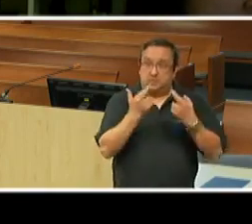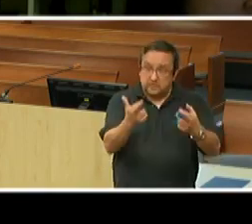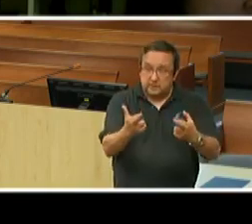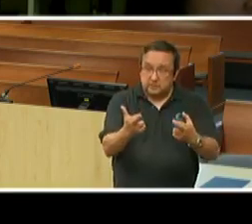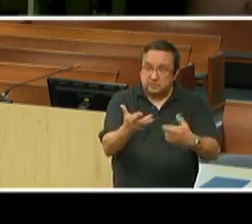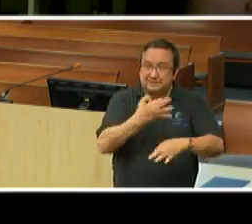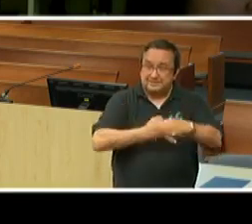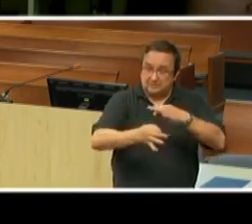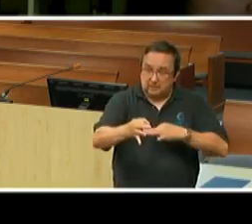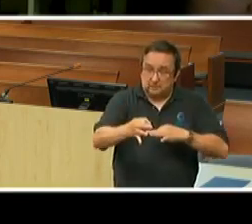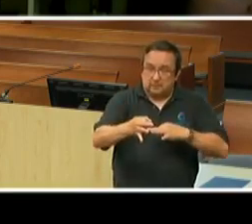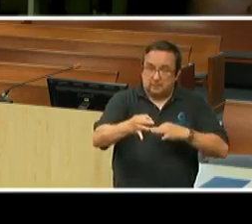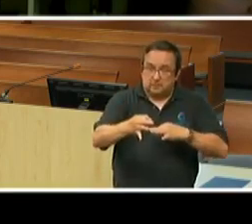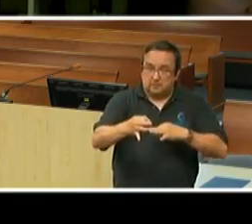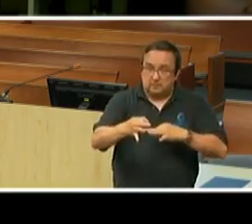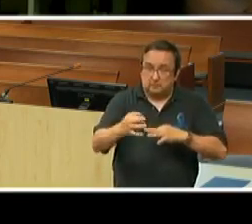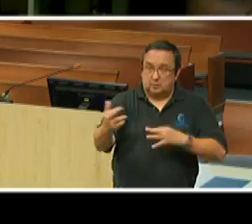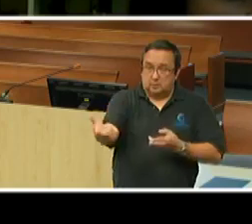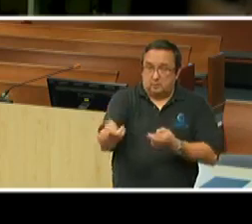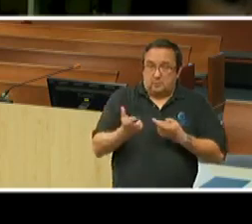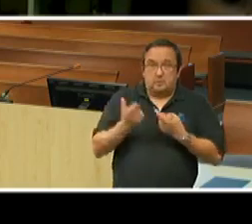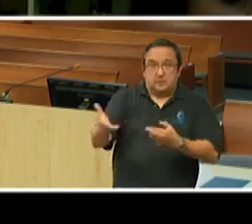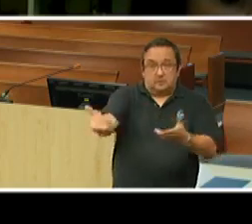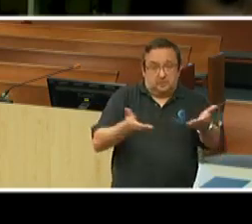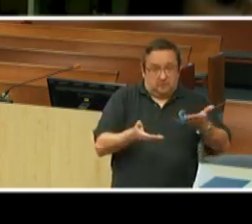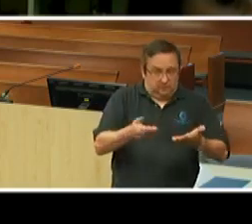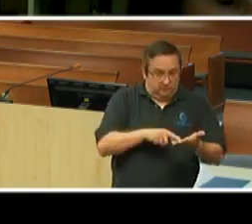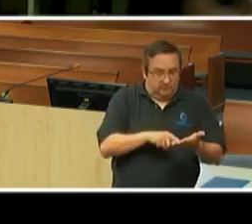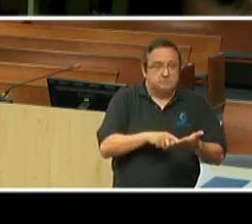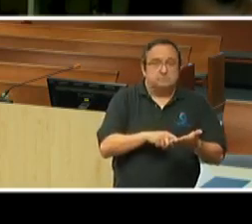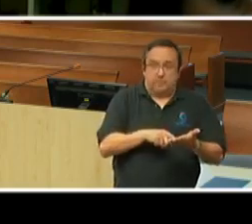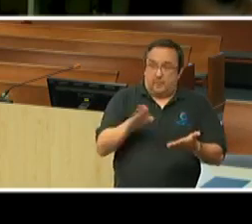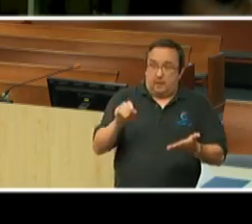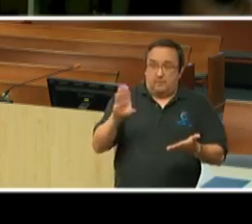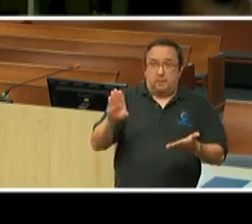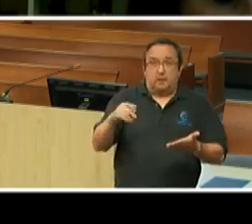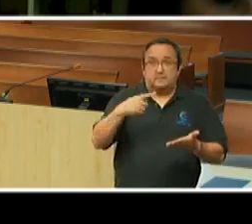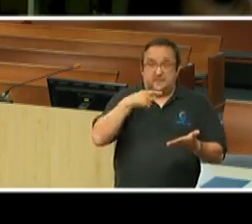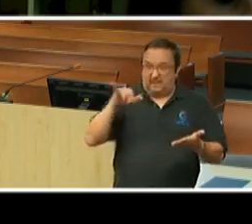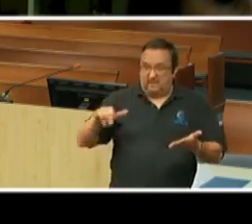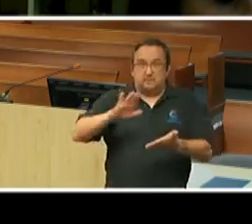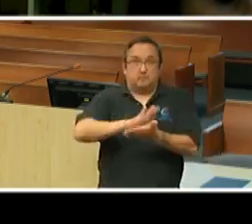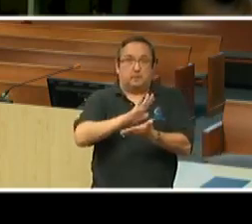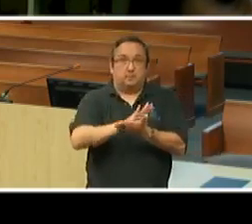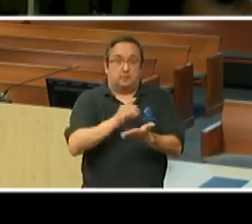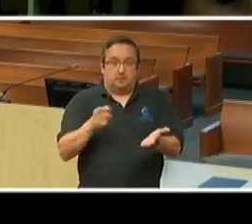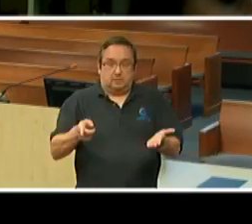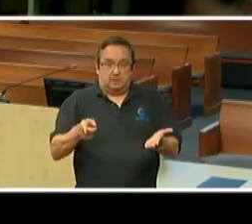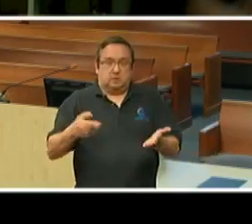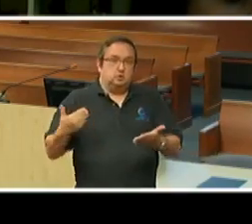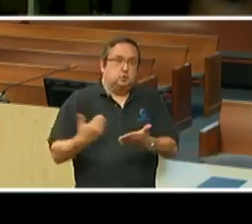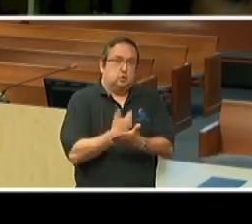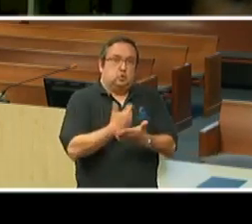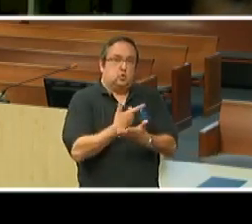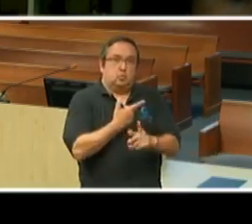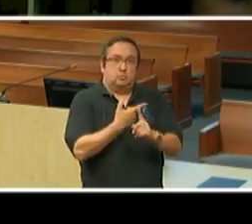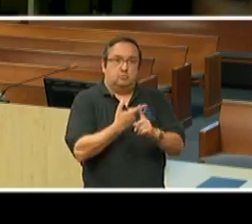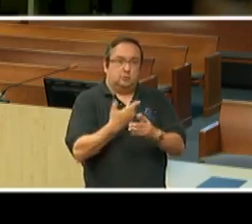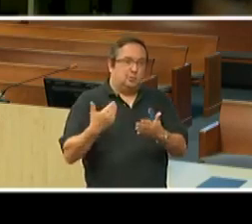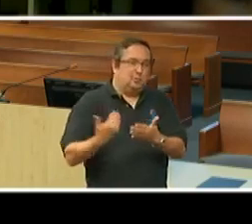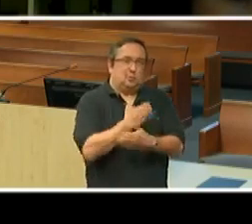recommendations, what instead Bob Swain found was this document, which is brand new, hot off the